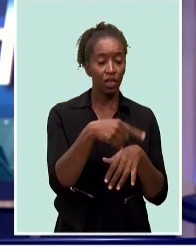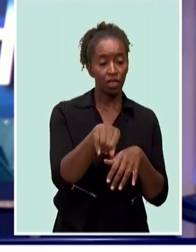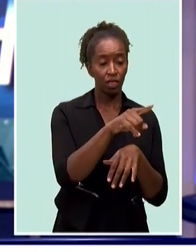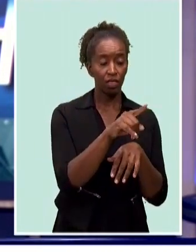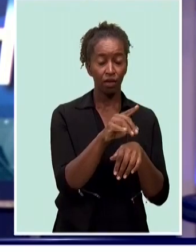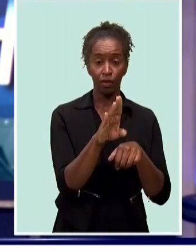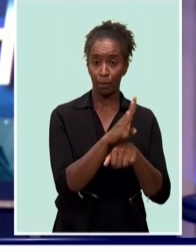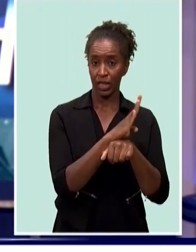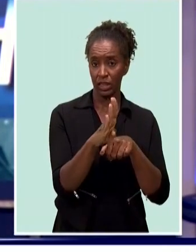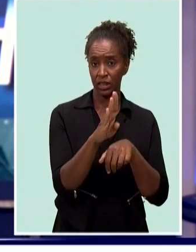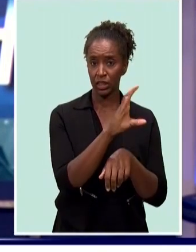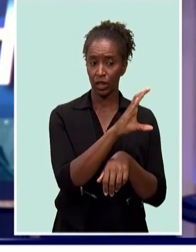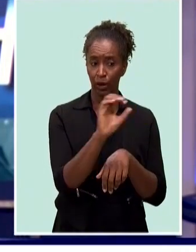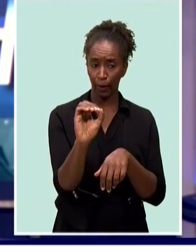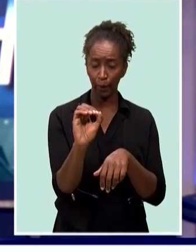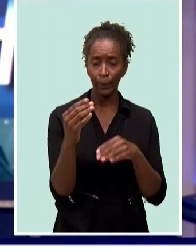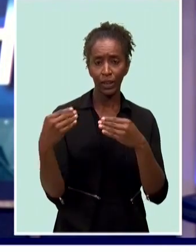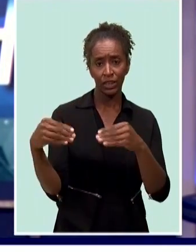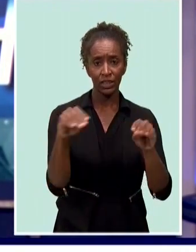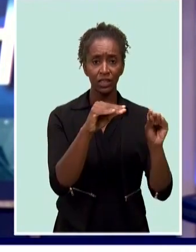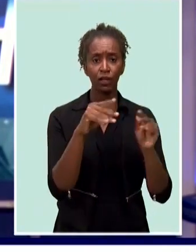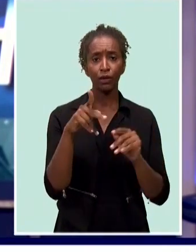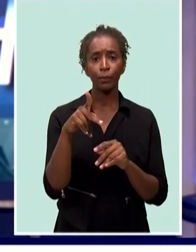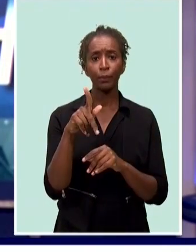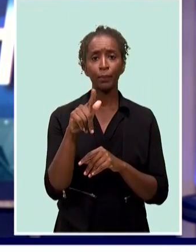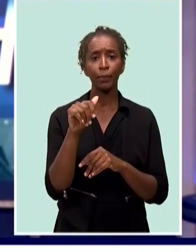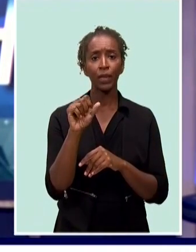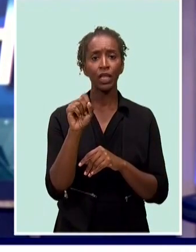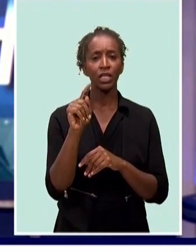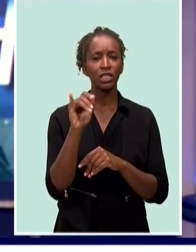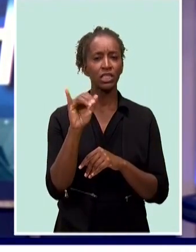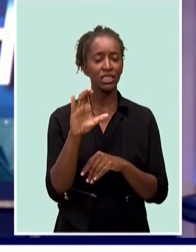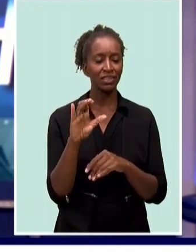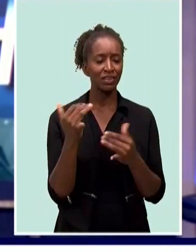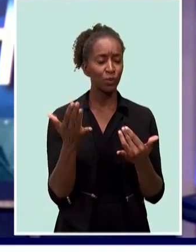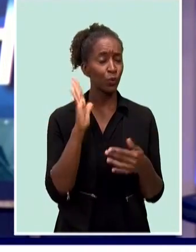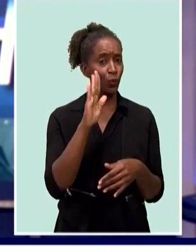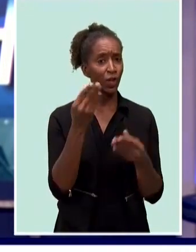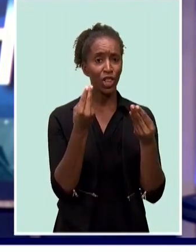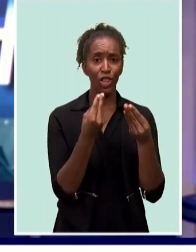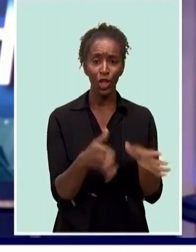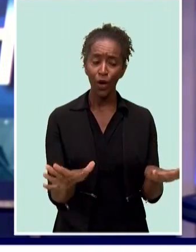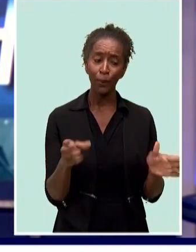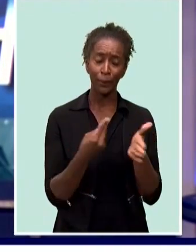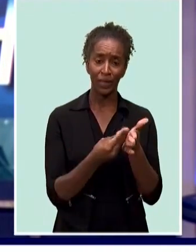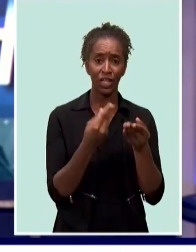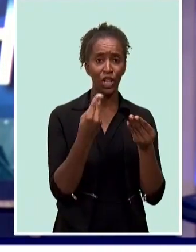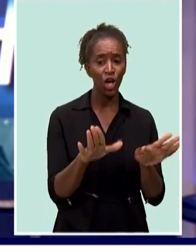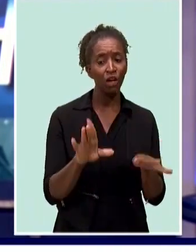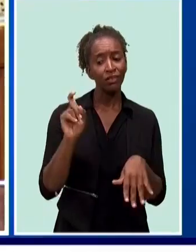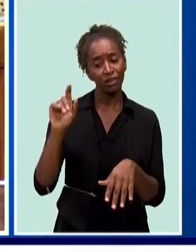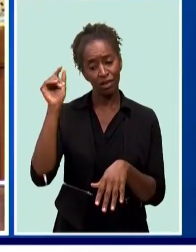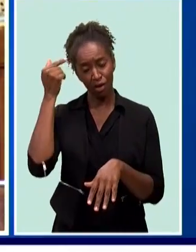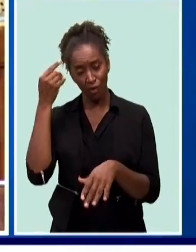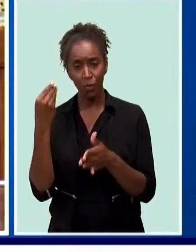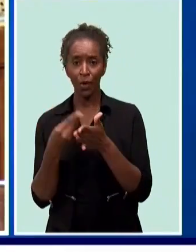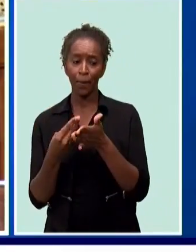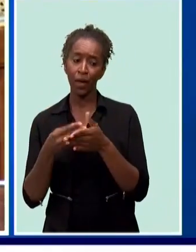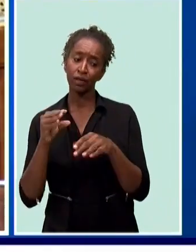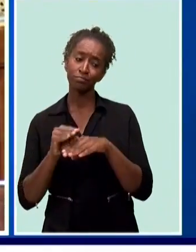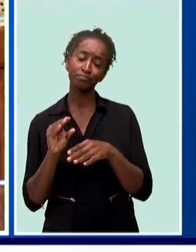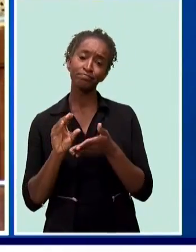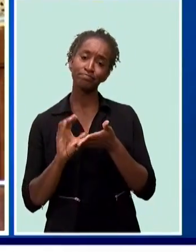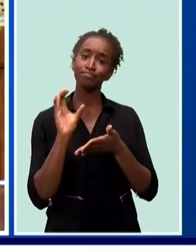compensating companies for their stock. He stressed it's just not plastics causing pollution. I'm not saying that you will give